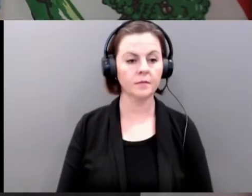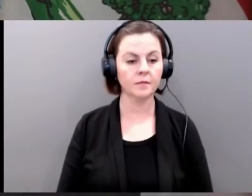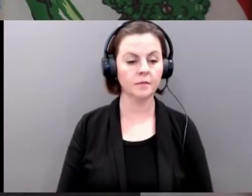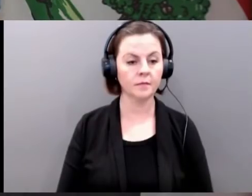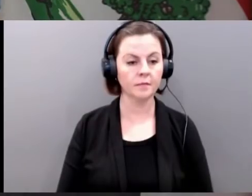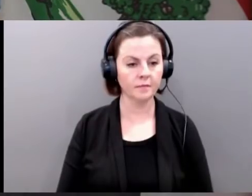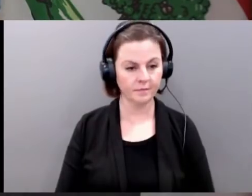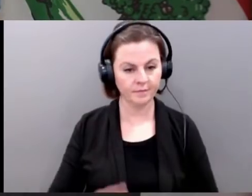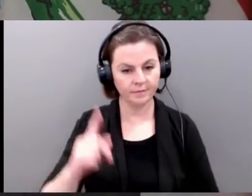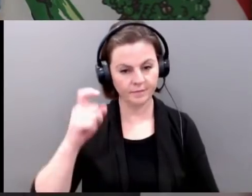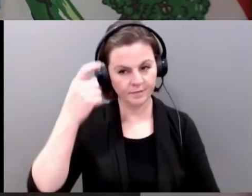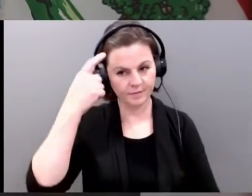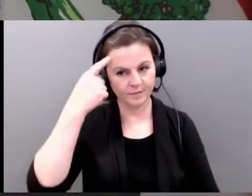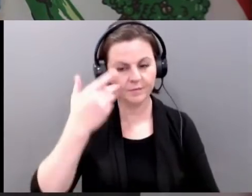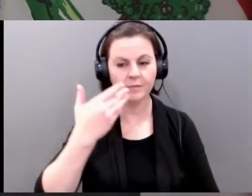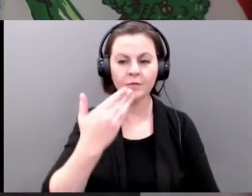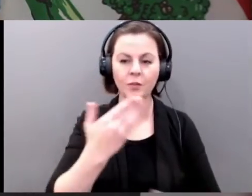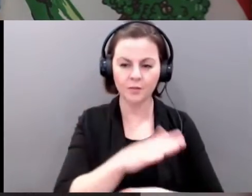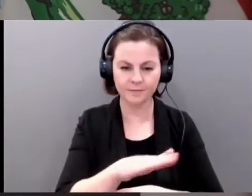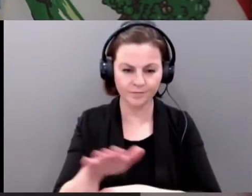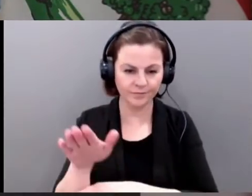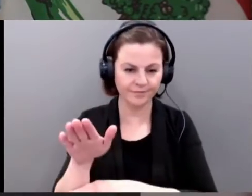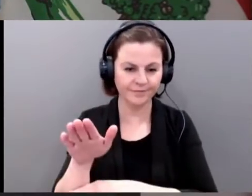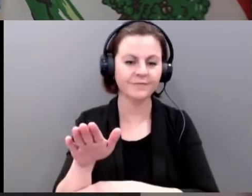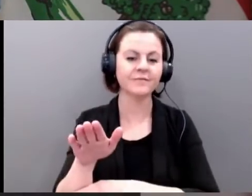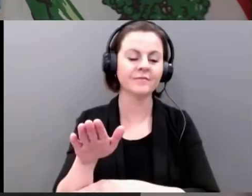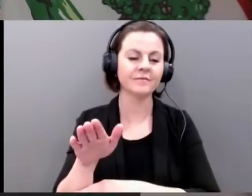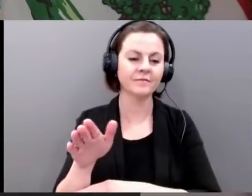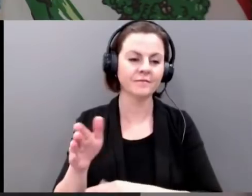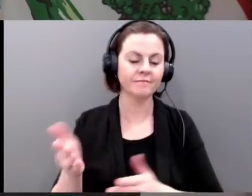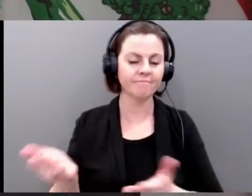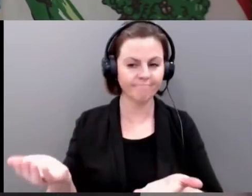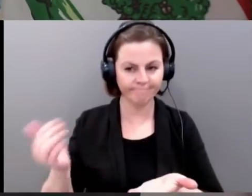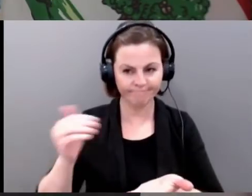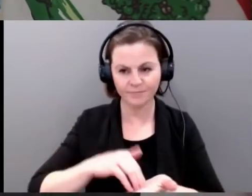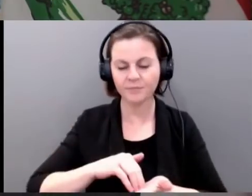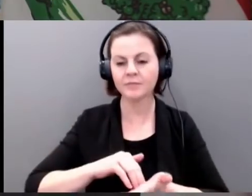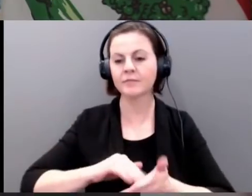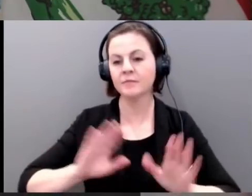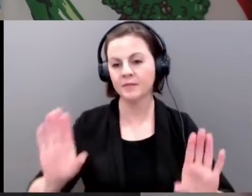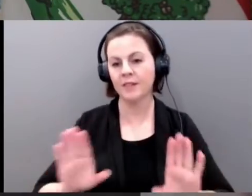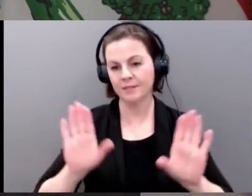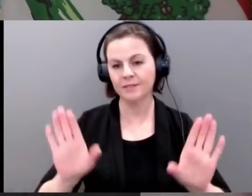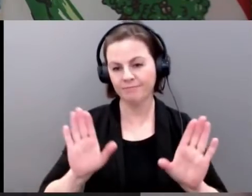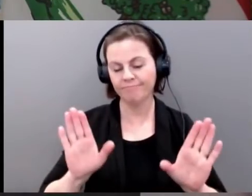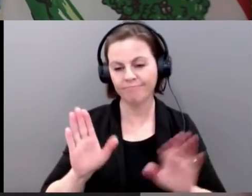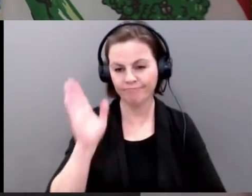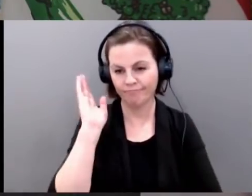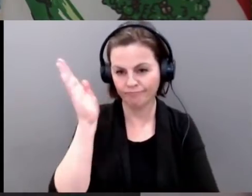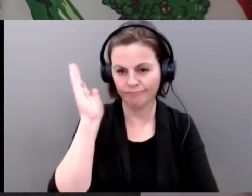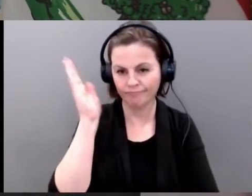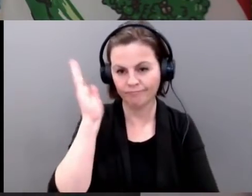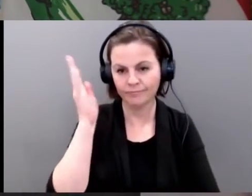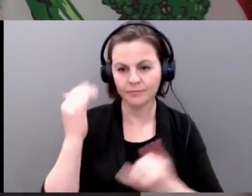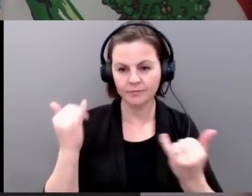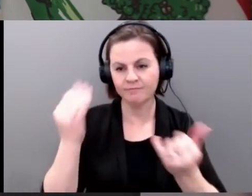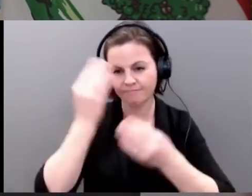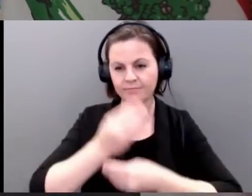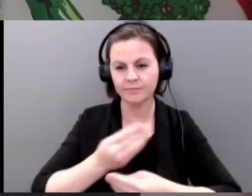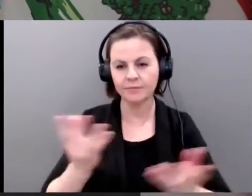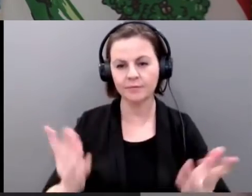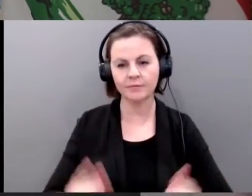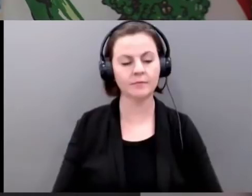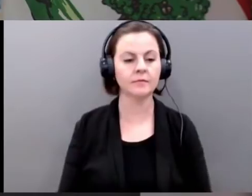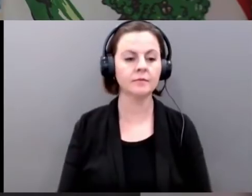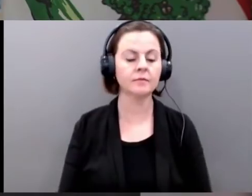Well, good afternoon, everybody. We are back for a Sunday briefing. I'll just at